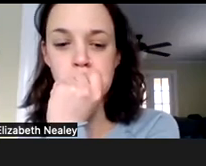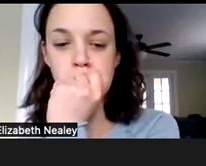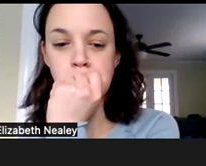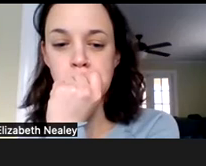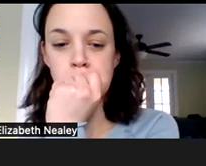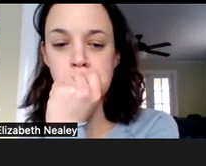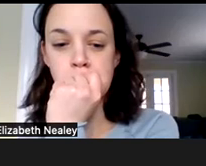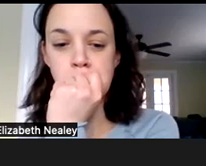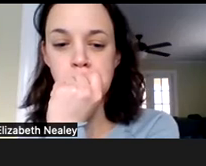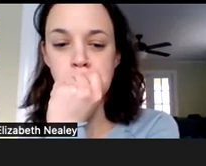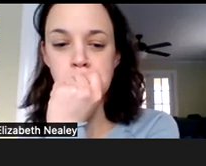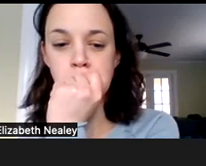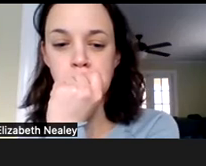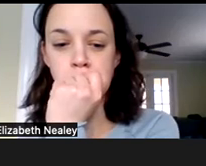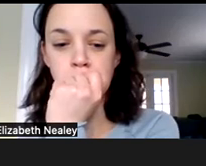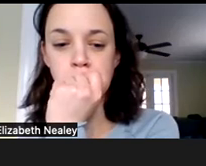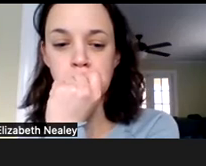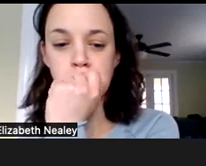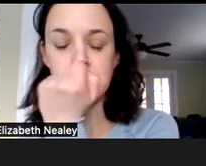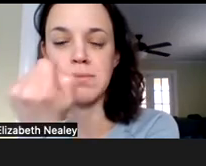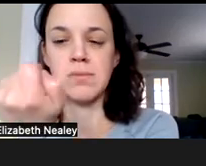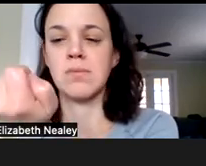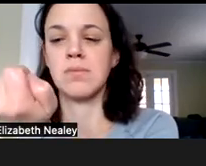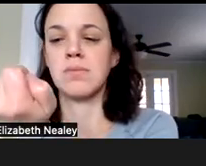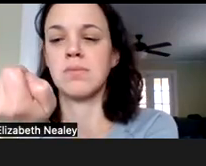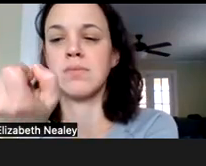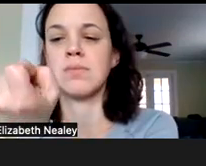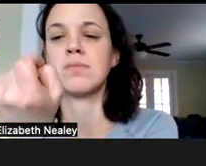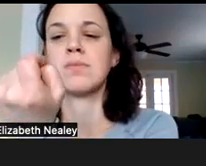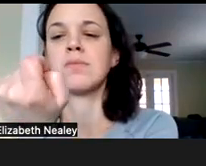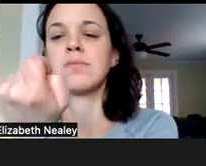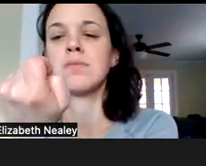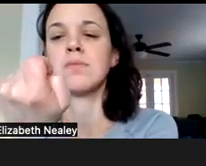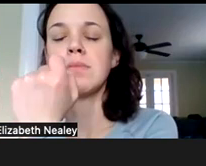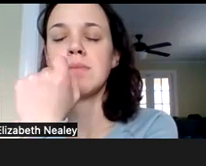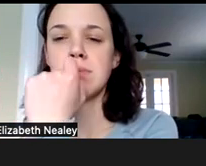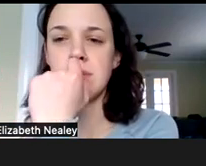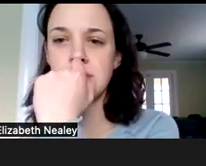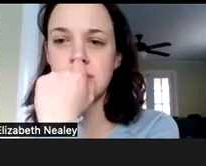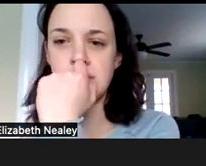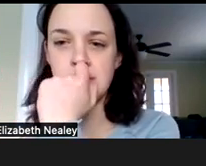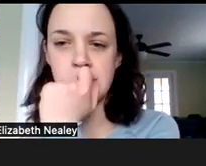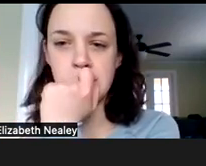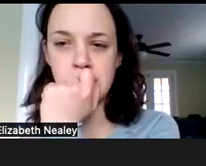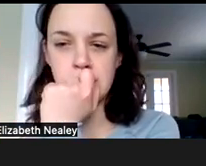And more chat? Oh, that's from Rape Response Services. Well, yeah.